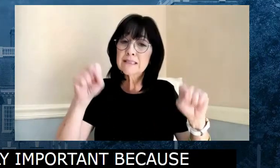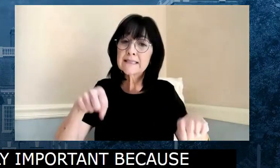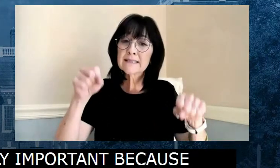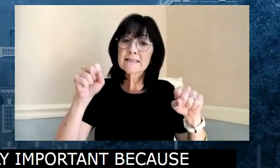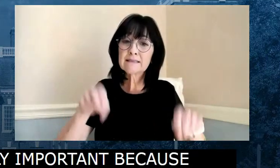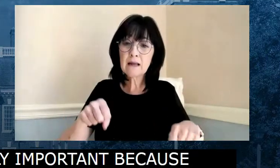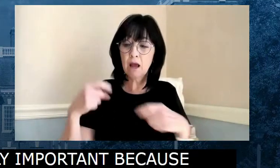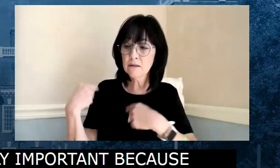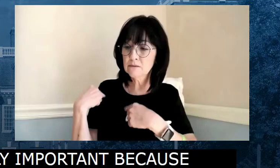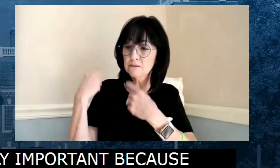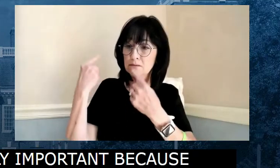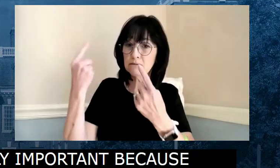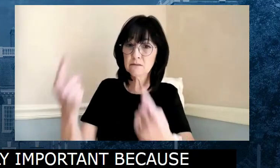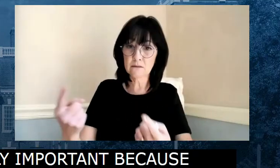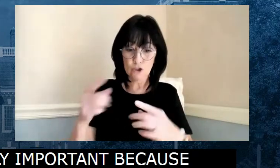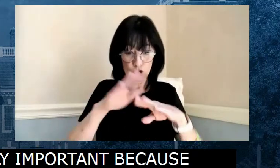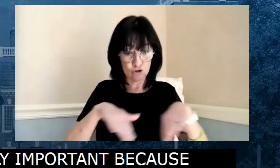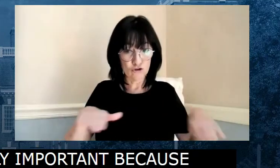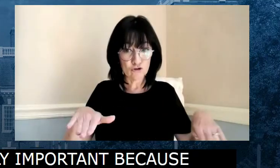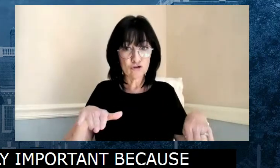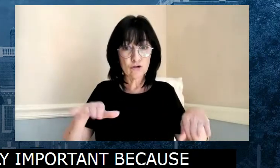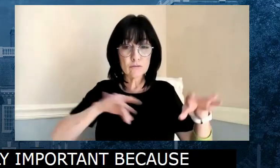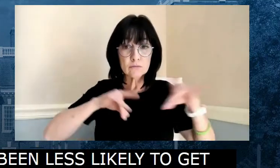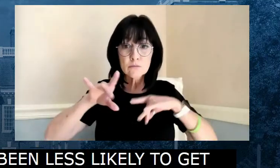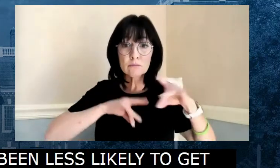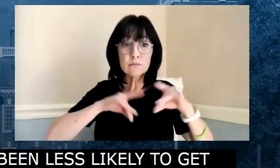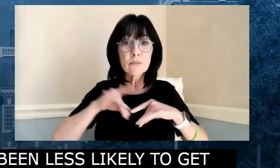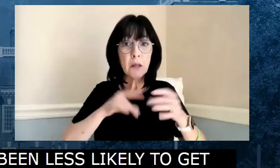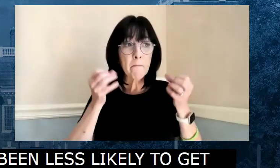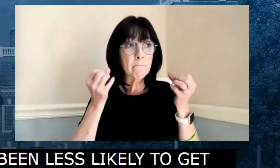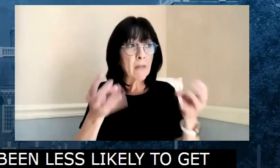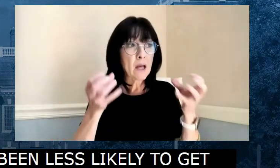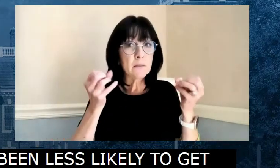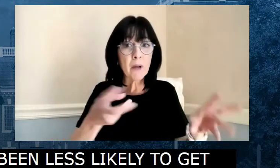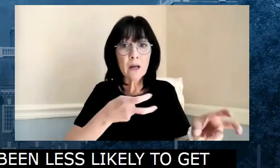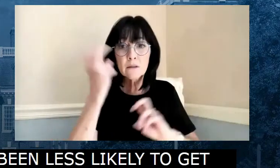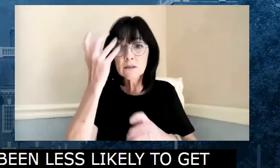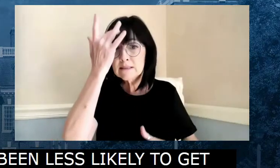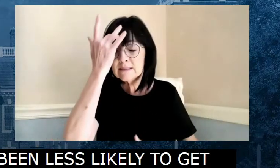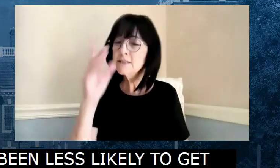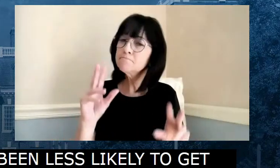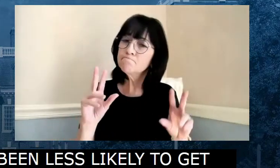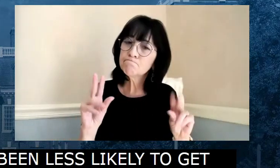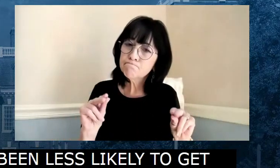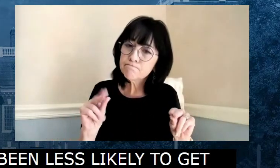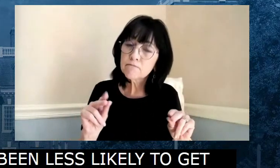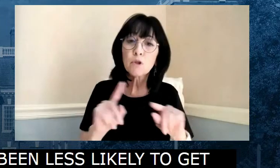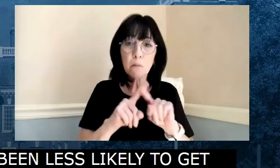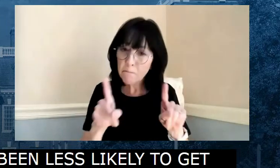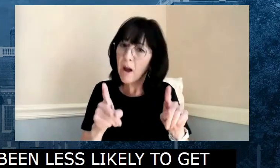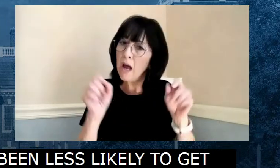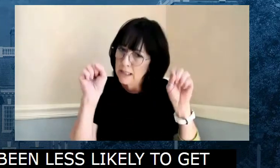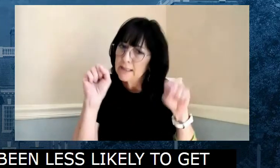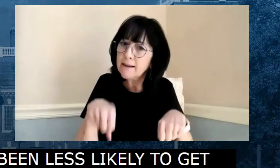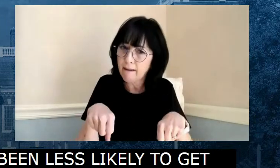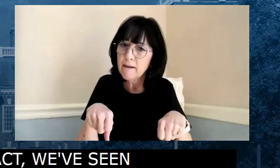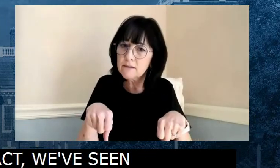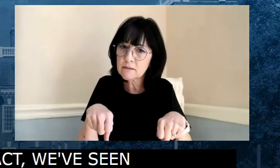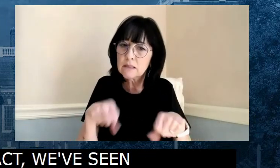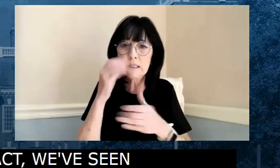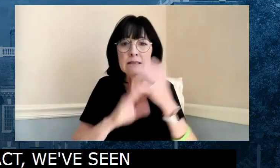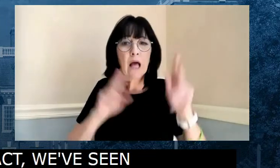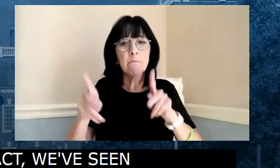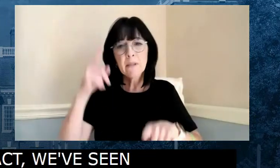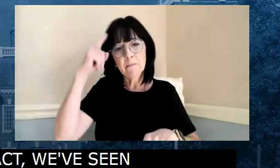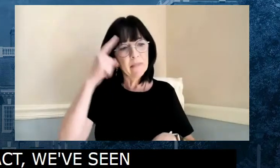to get COVID, they're not immune. And in fact, we've seen increasing numbers of cases among 5